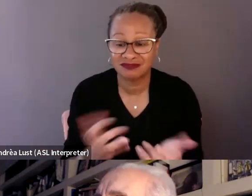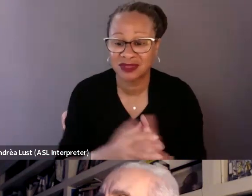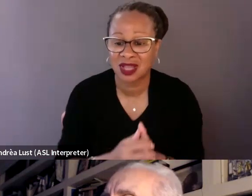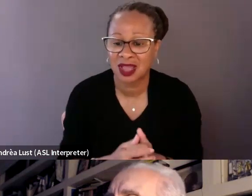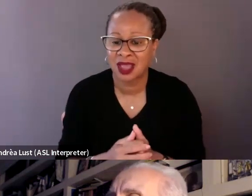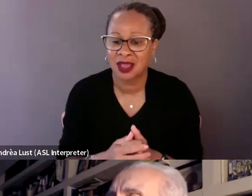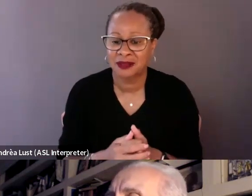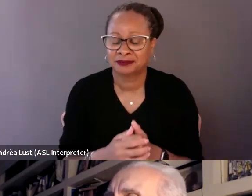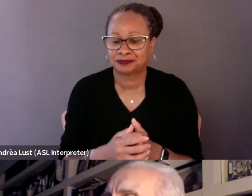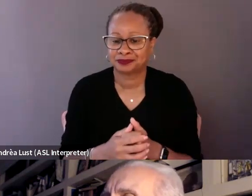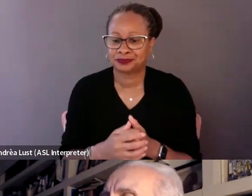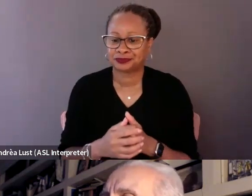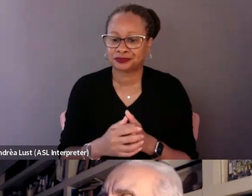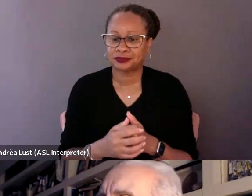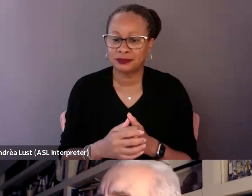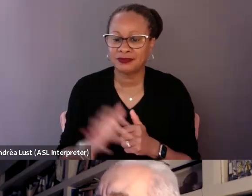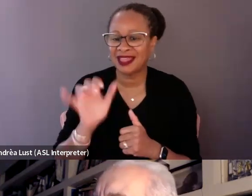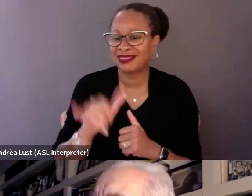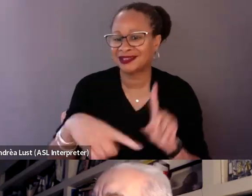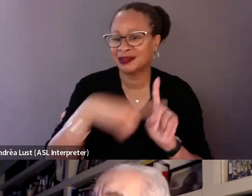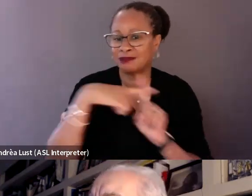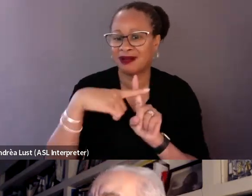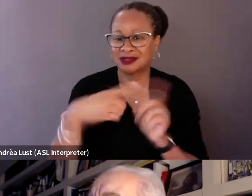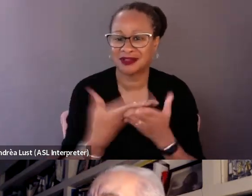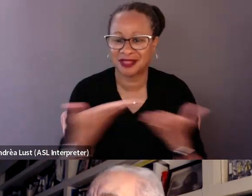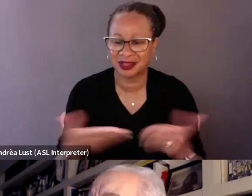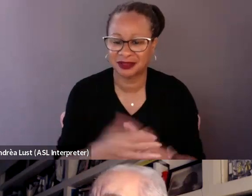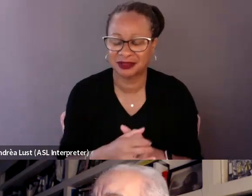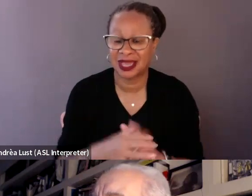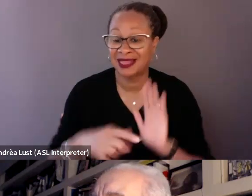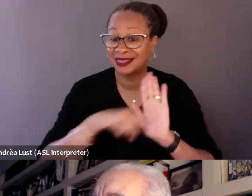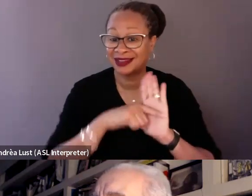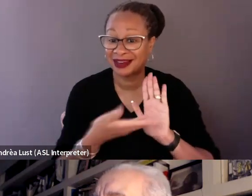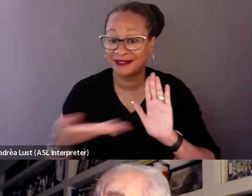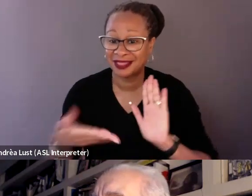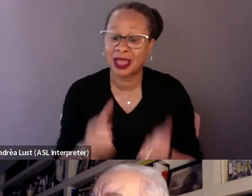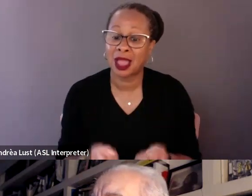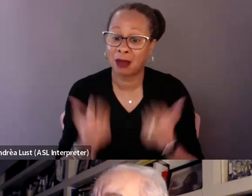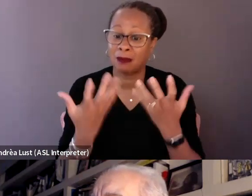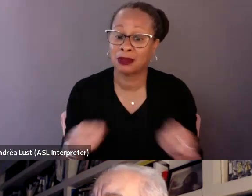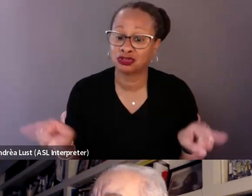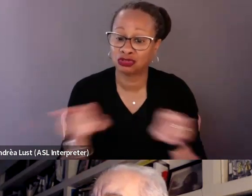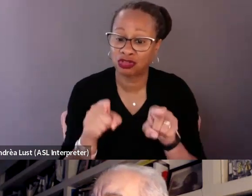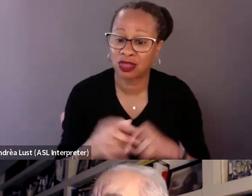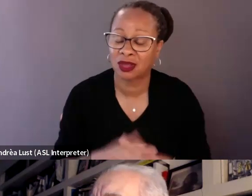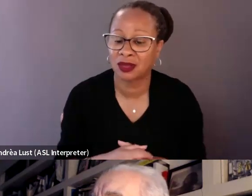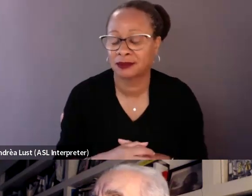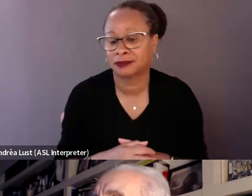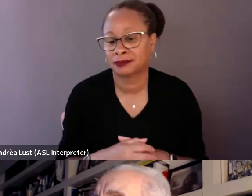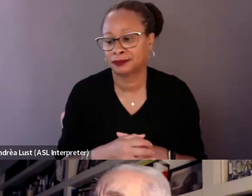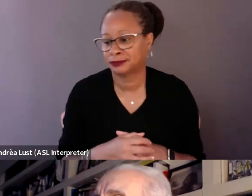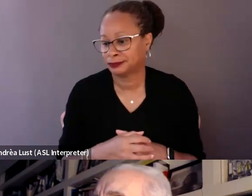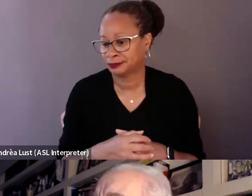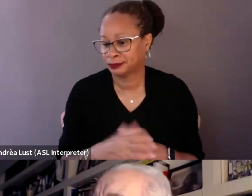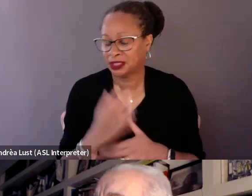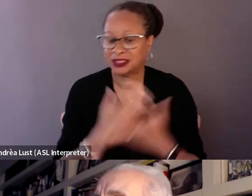that is the positive thing. The negative thing is how much the some